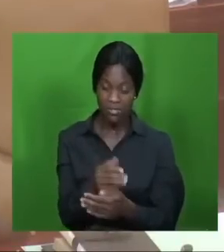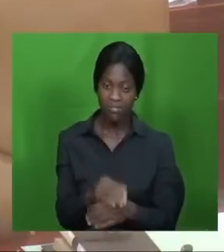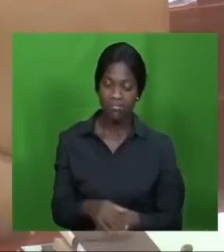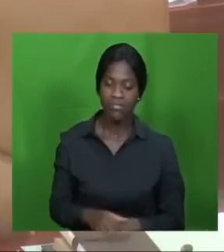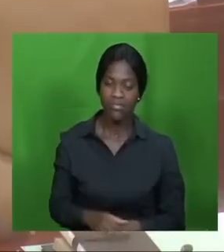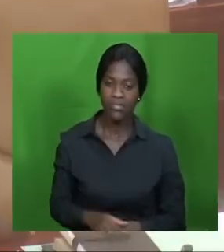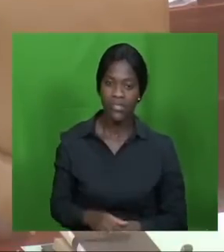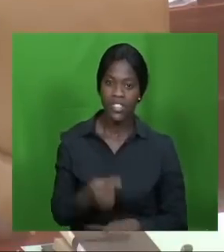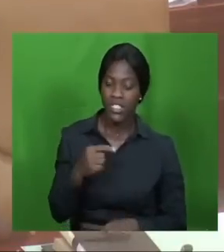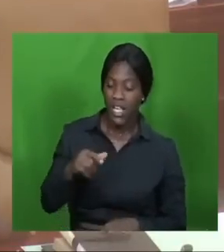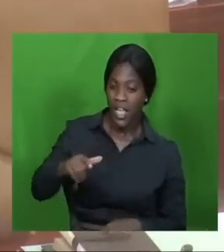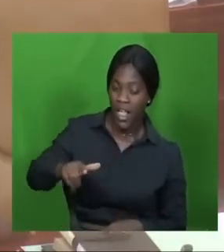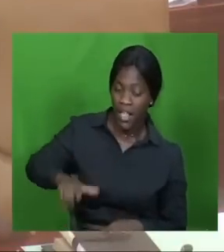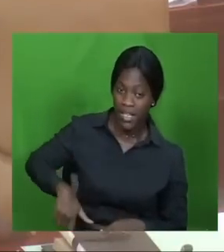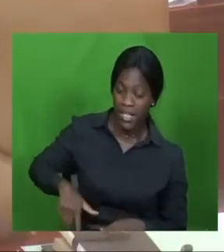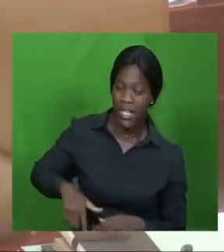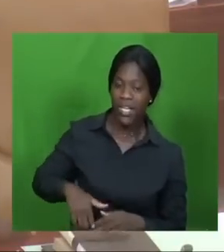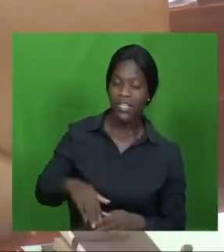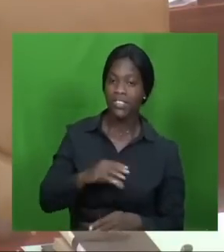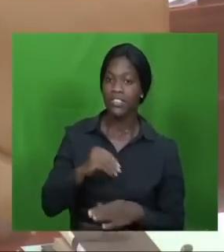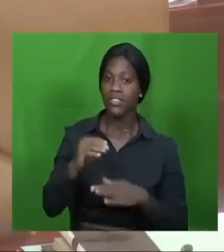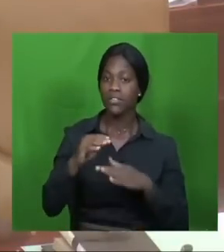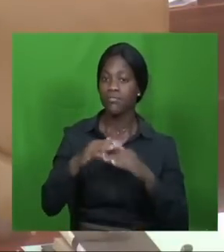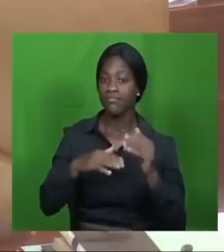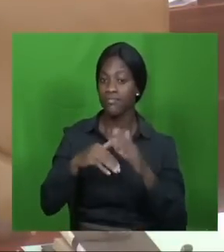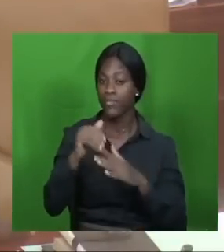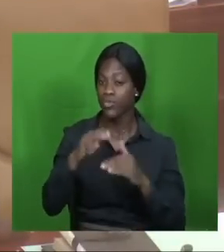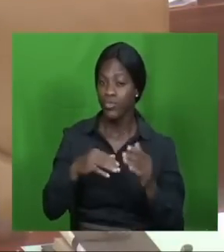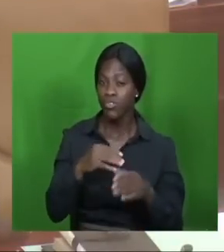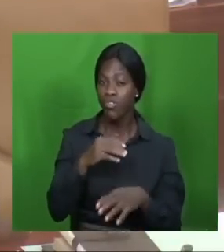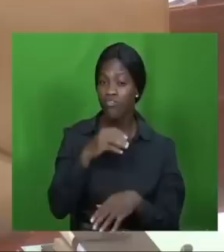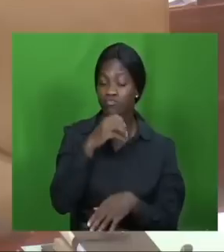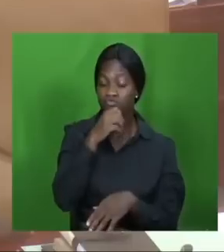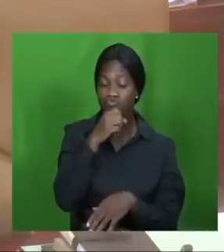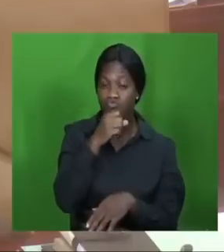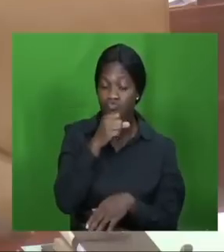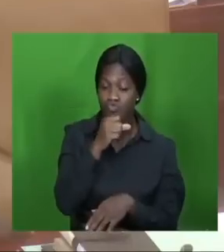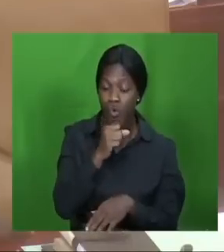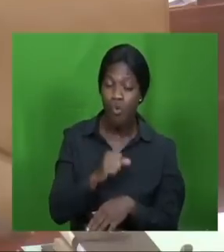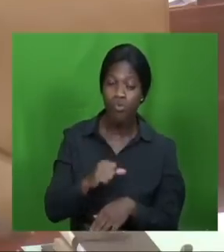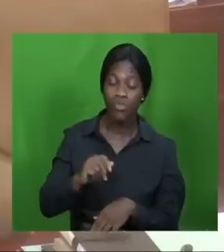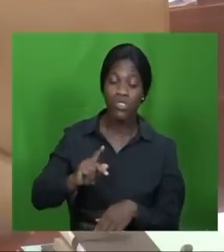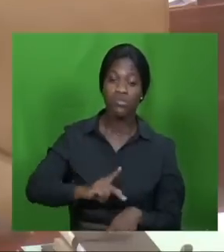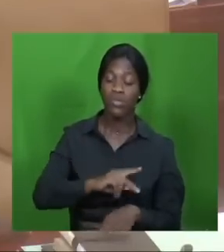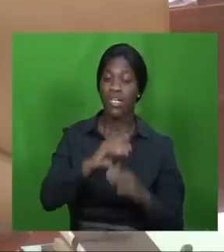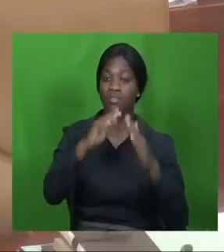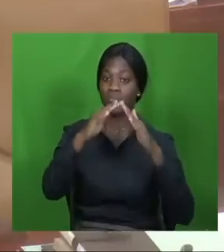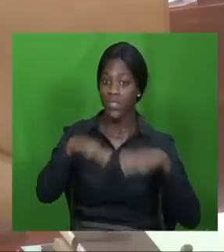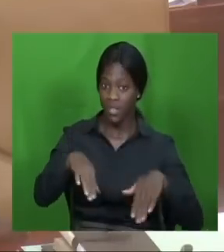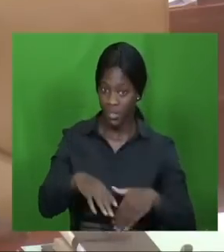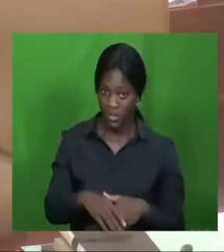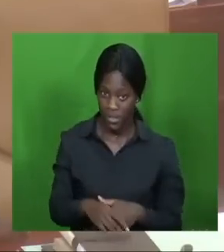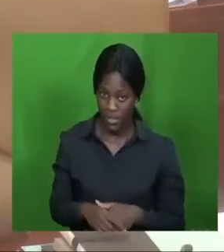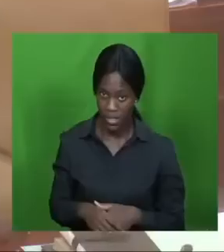the reconstruction of the old Parliament House, maybe delays in the completion